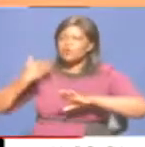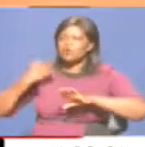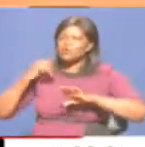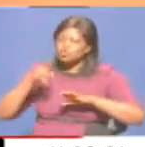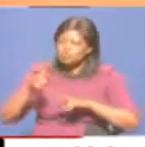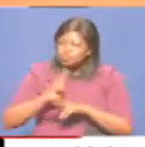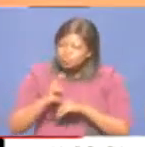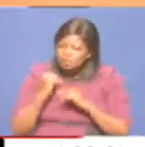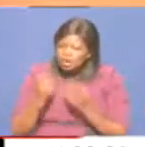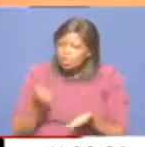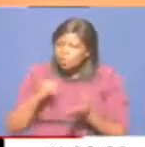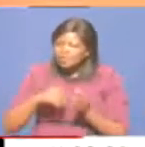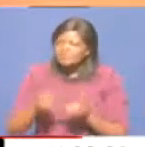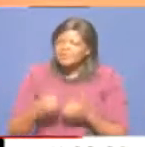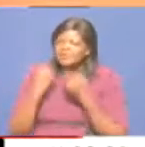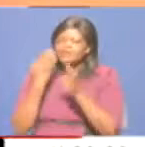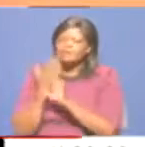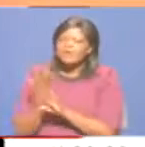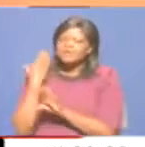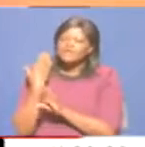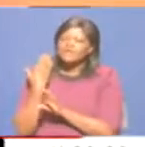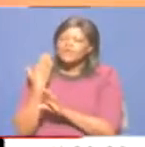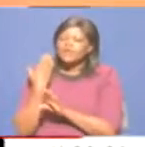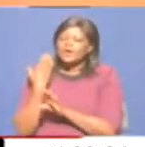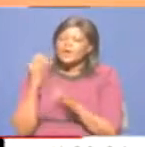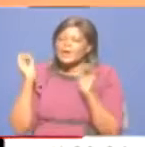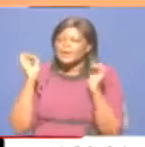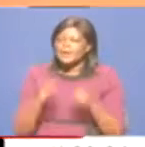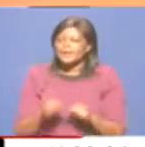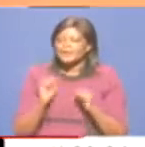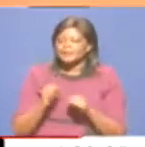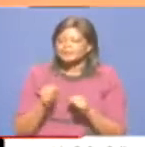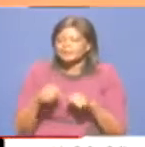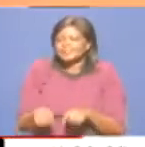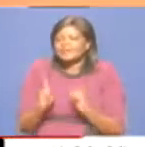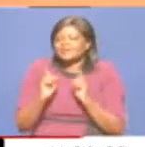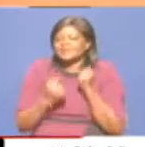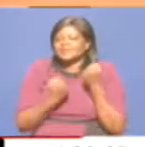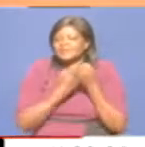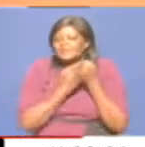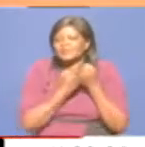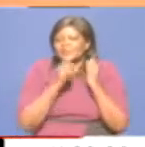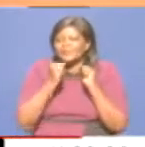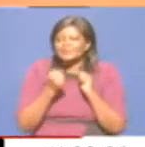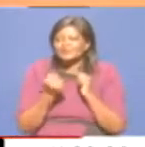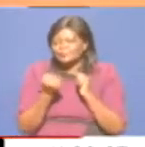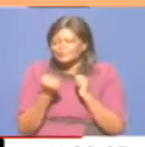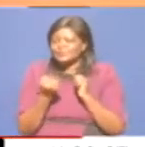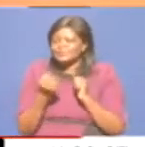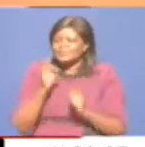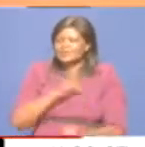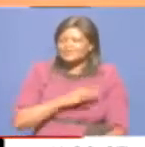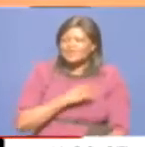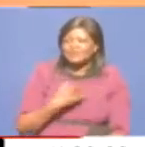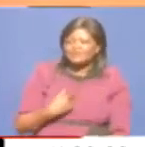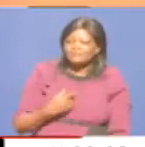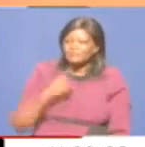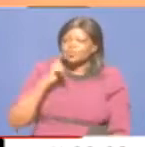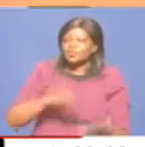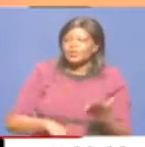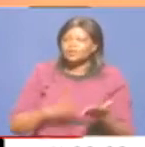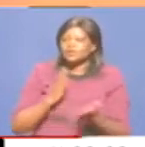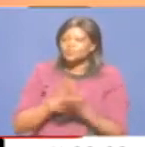used what have been devolved before? Can it stand on its own? Is there something to show for? I can tell you without